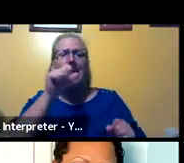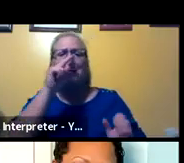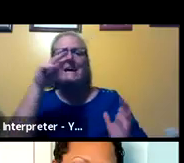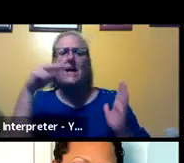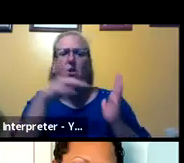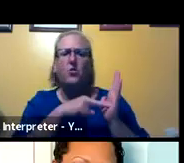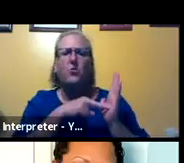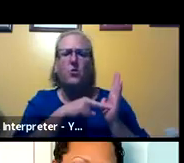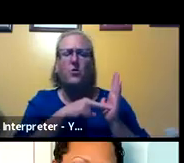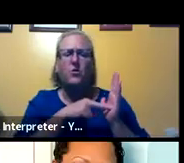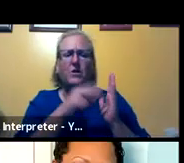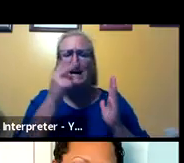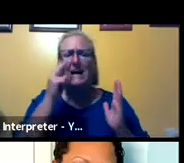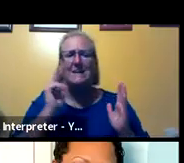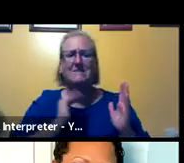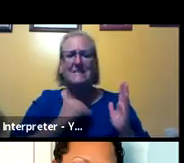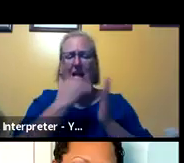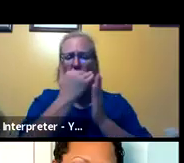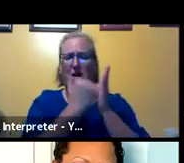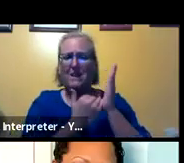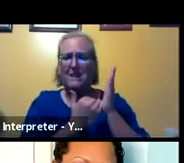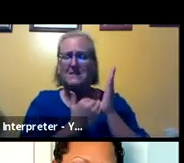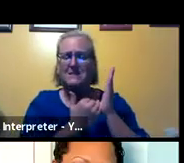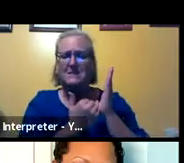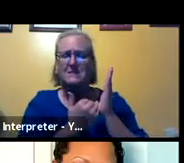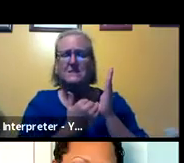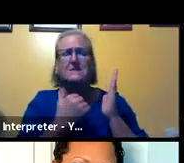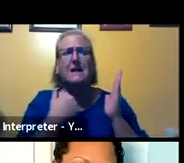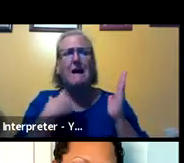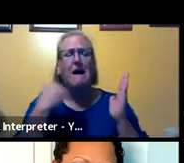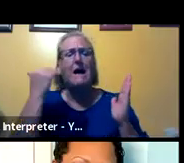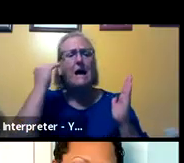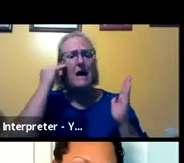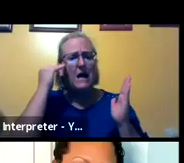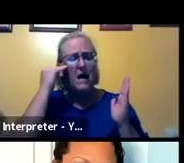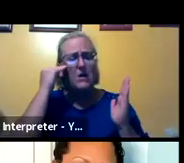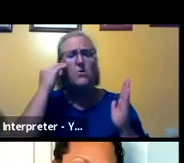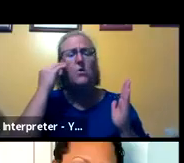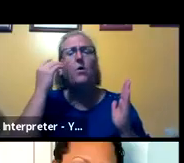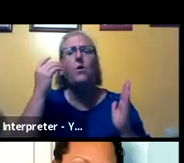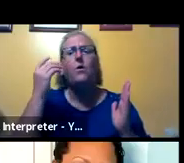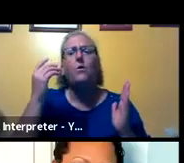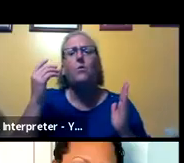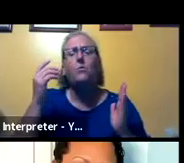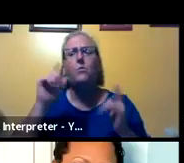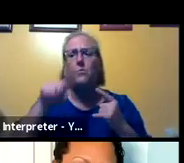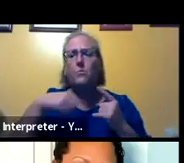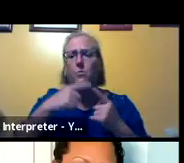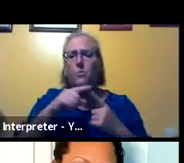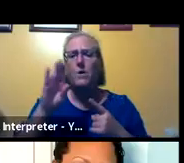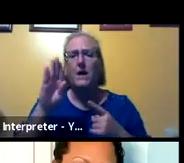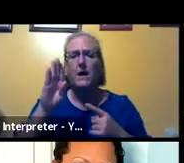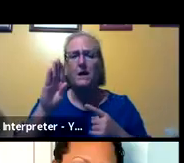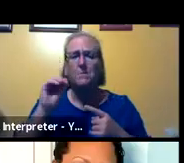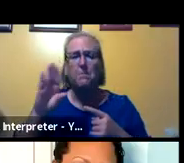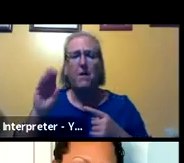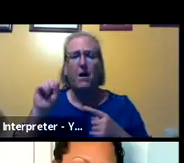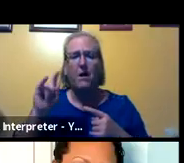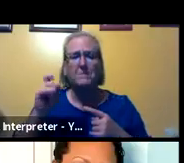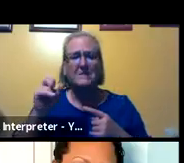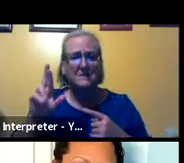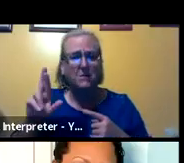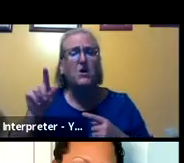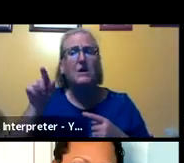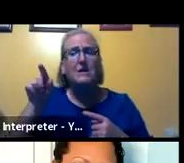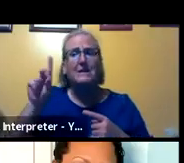I've seen our list of bonds. I know that when Bob Silver did his work for